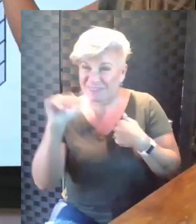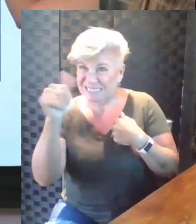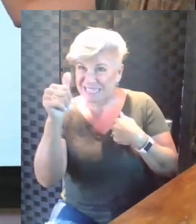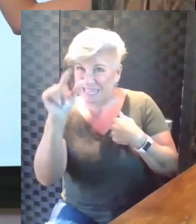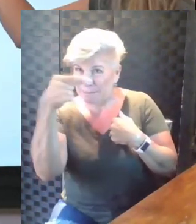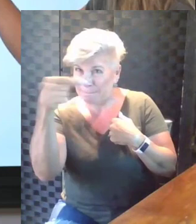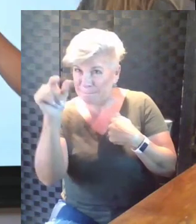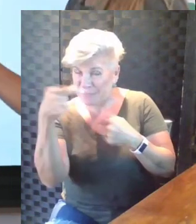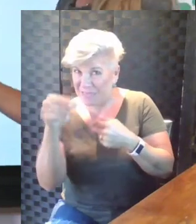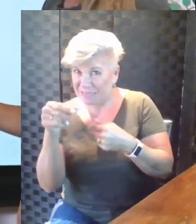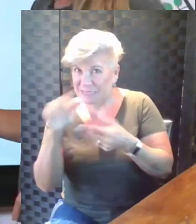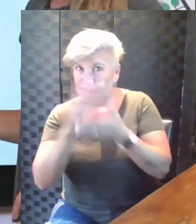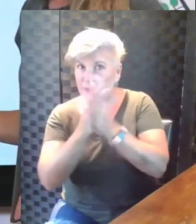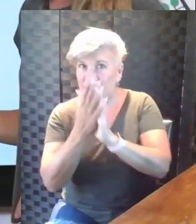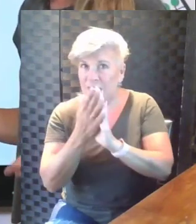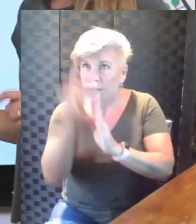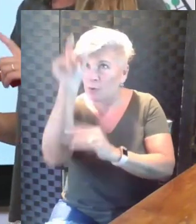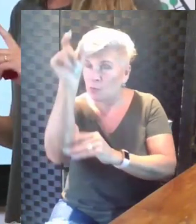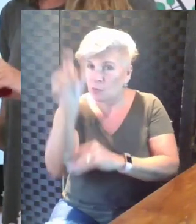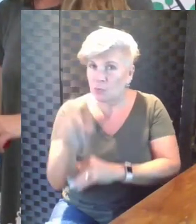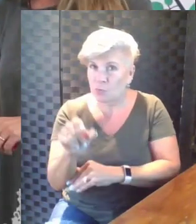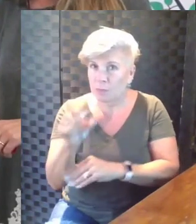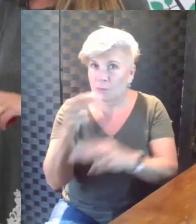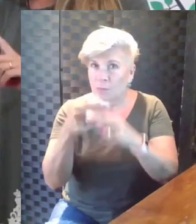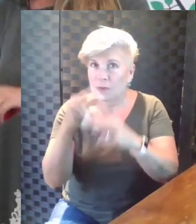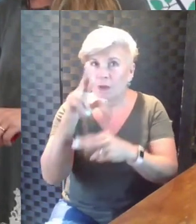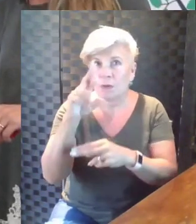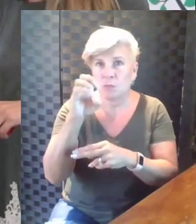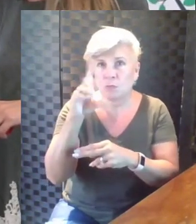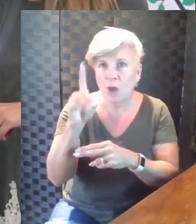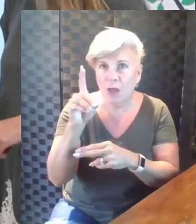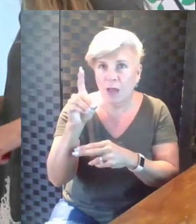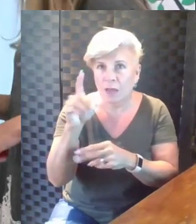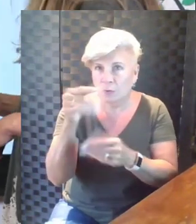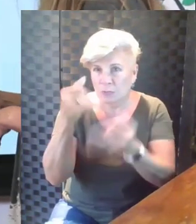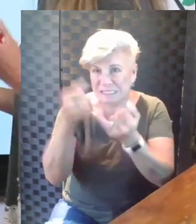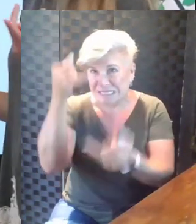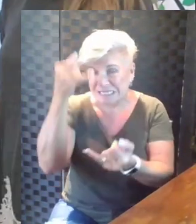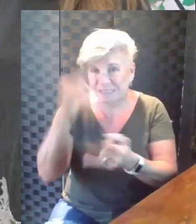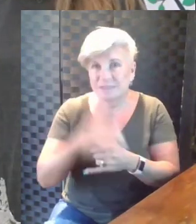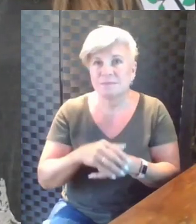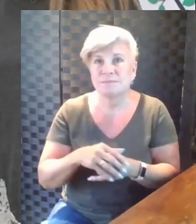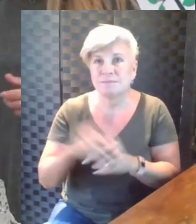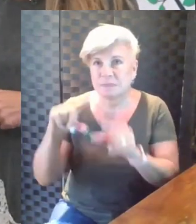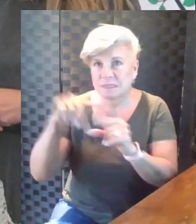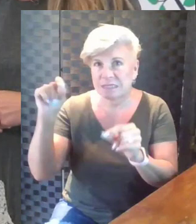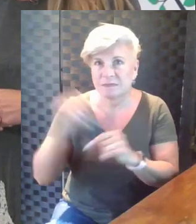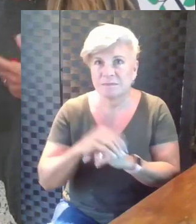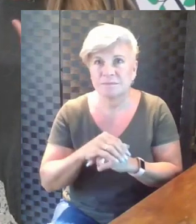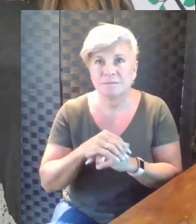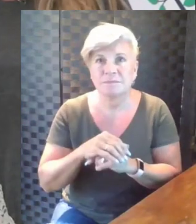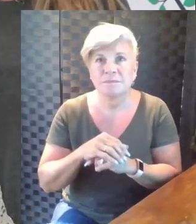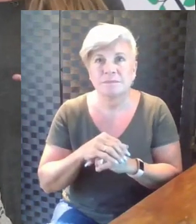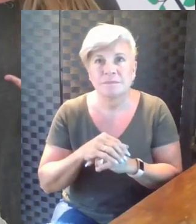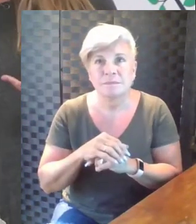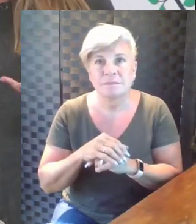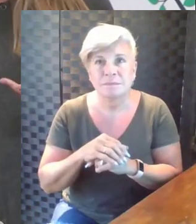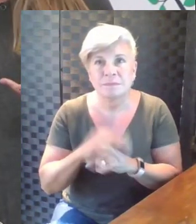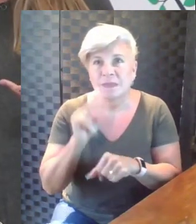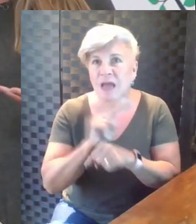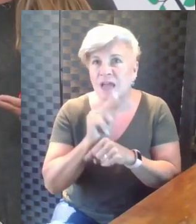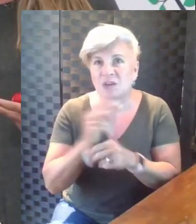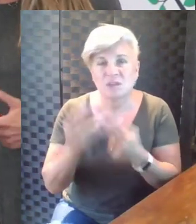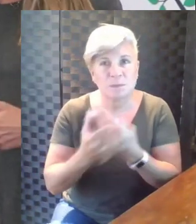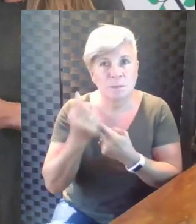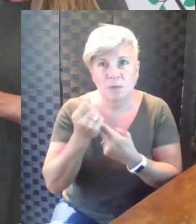blocks, they become a group of 10, and they can be called rods or sticks, again, depending on what you call them. I use both of those